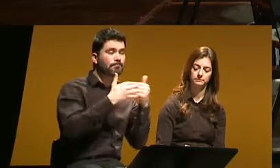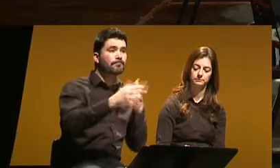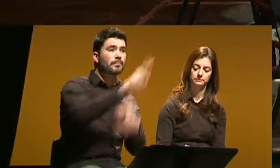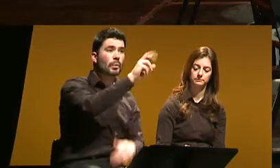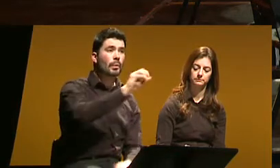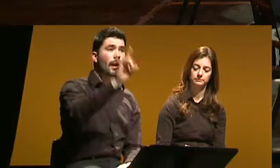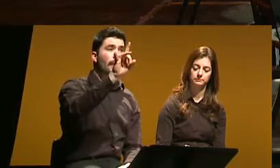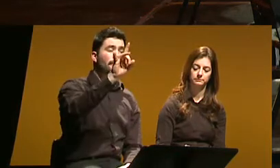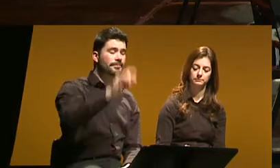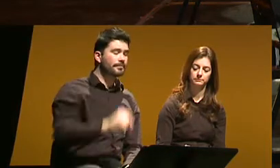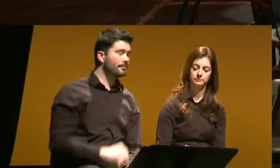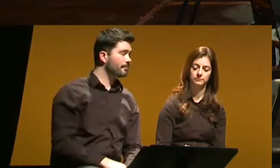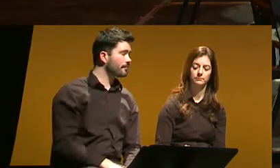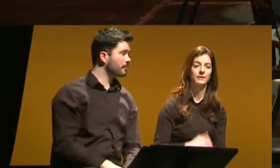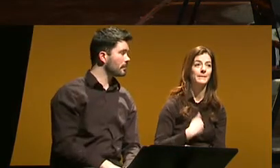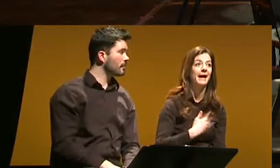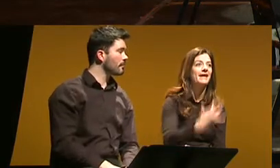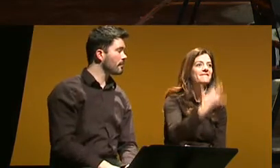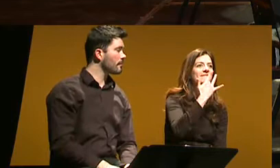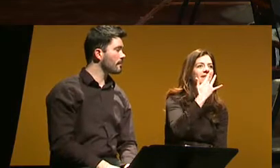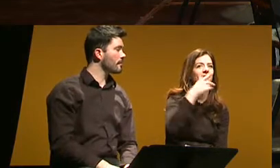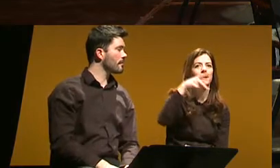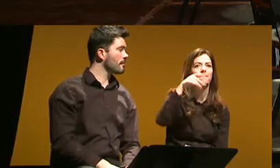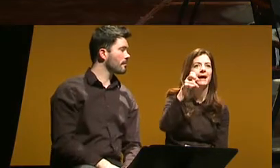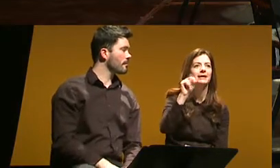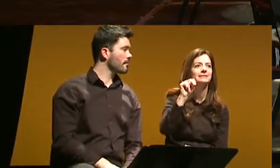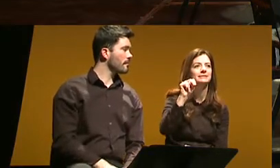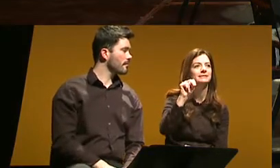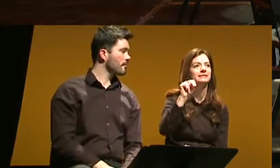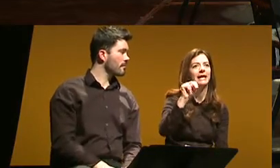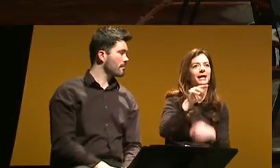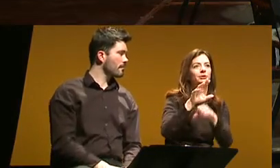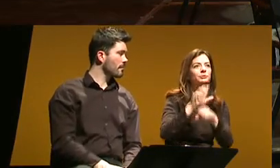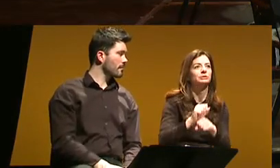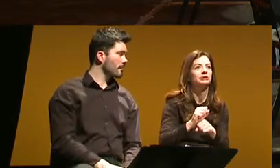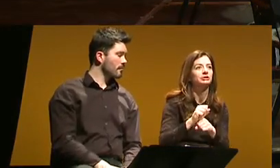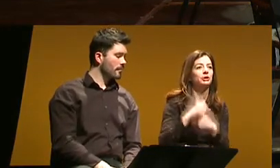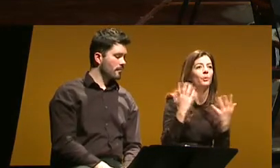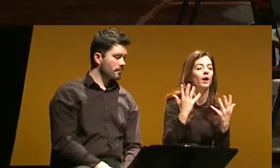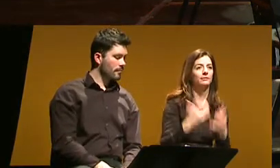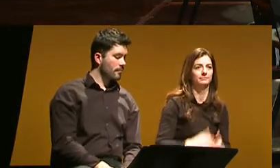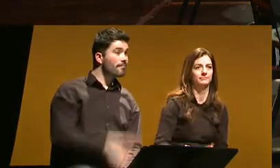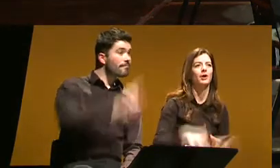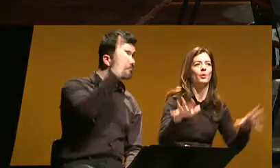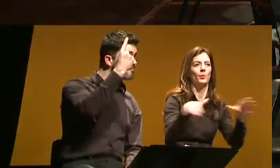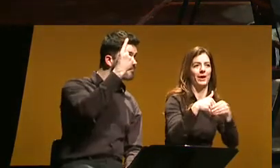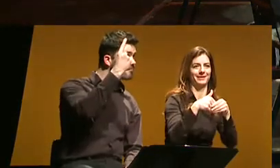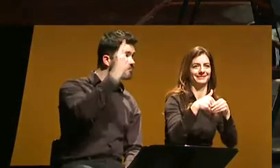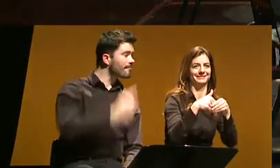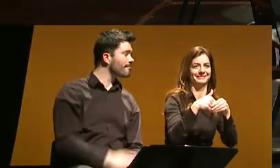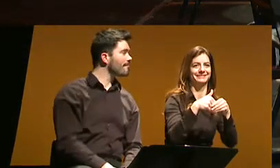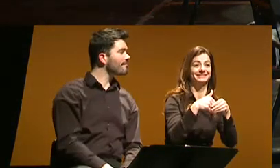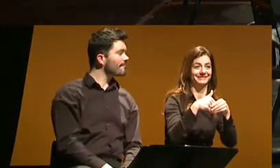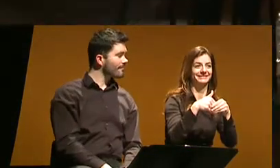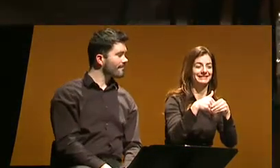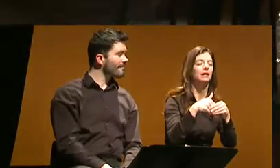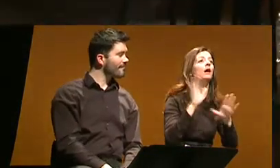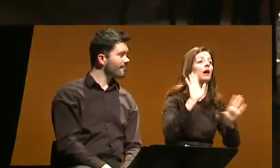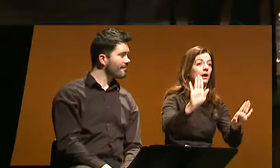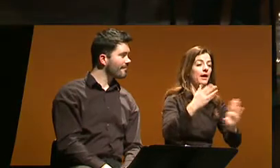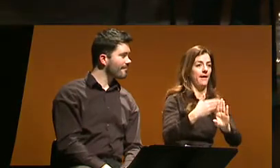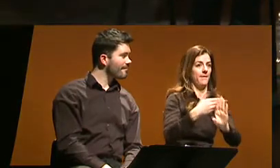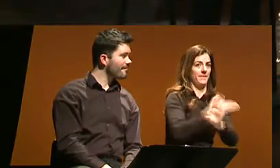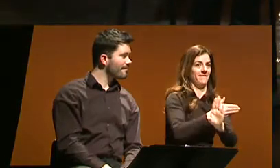2008. My favorite Pakistani tradition is weddings. Here's why. One. The mehendi. Before the wedding, the